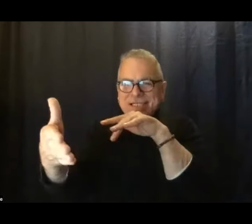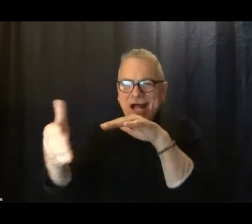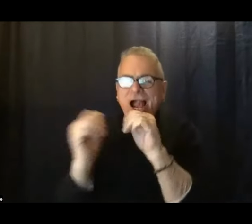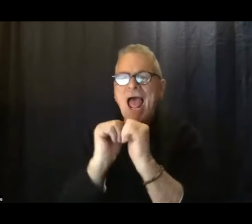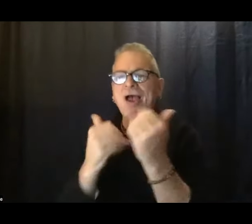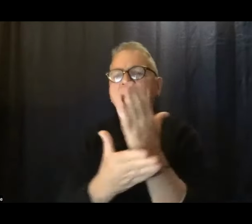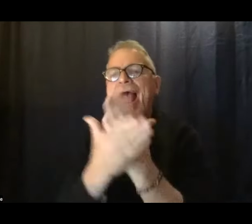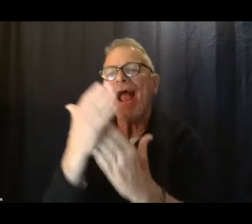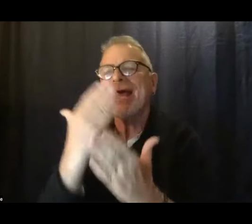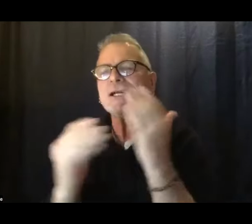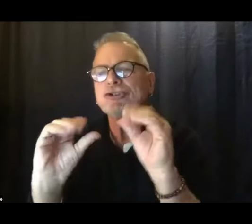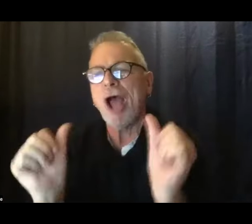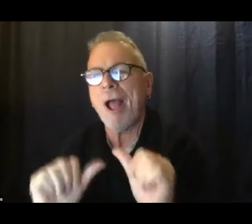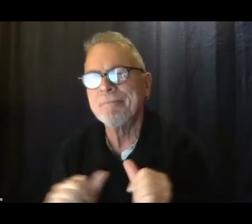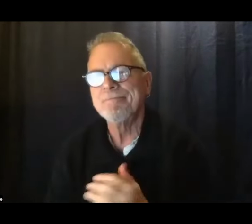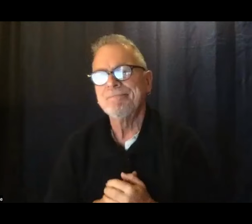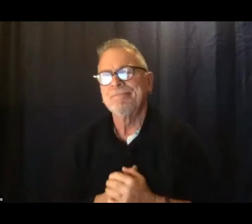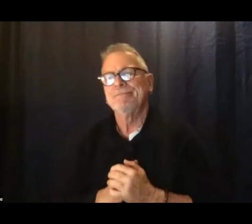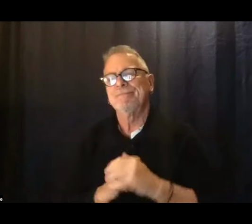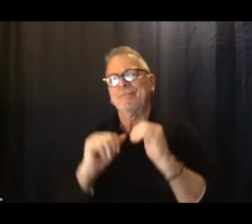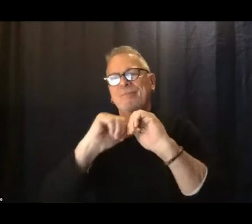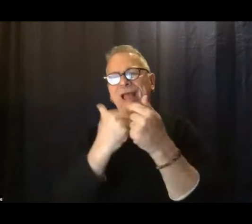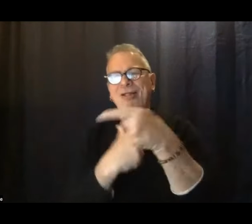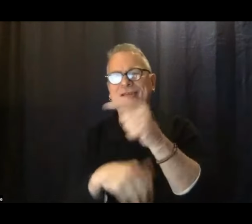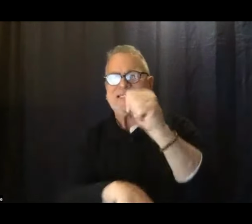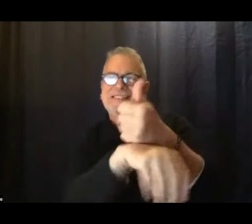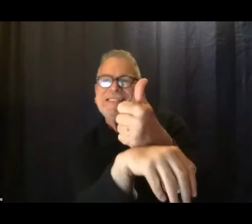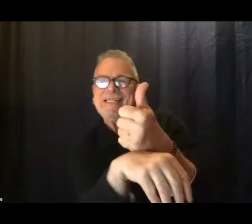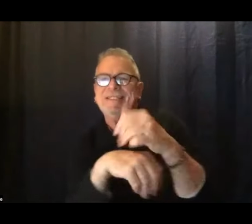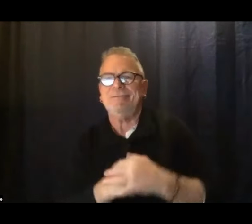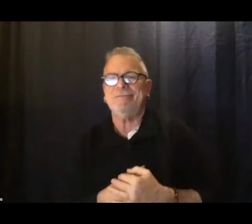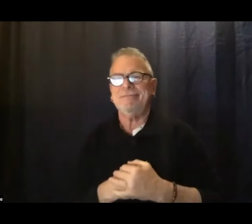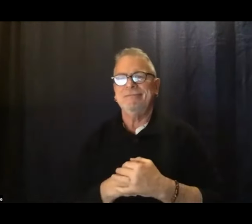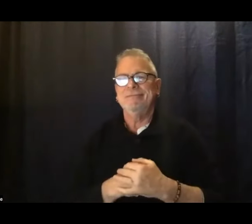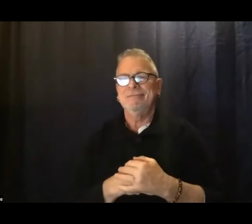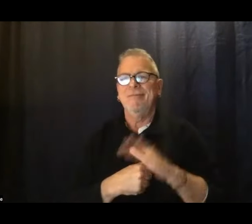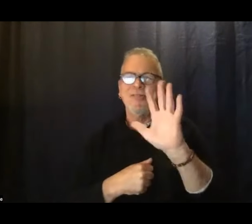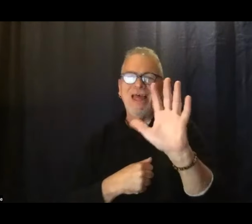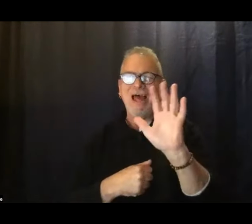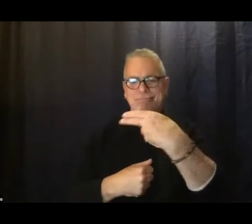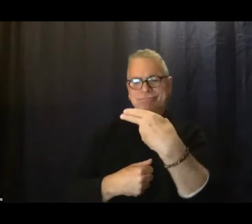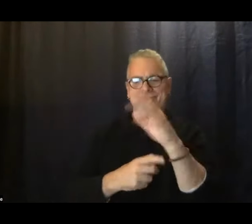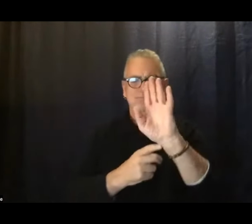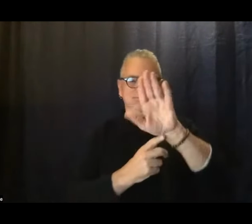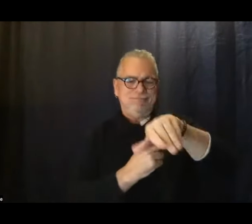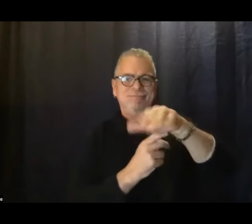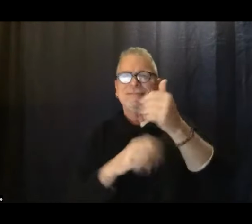Z. I have done some studies and I've looked basically at the hand shape, how they're set